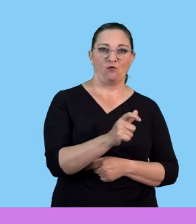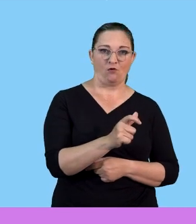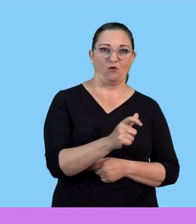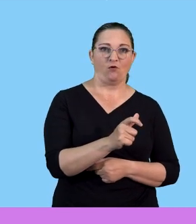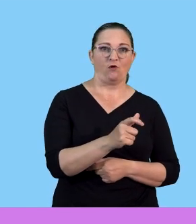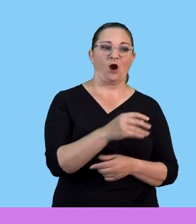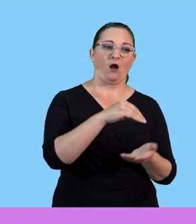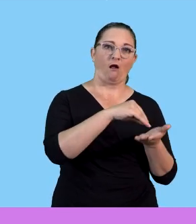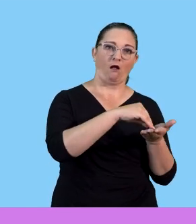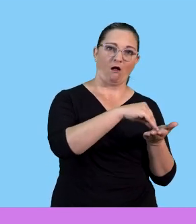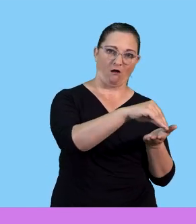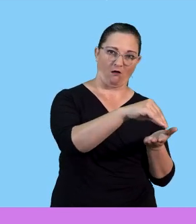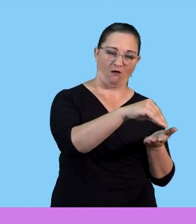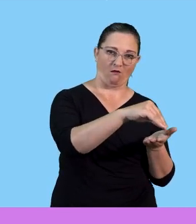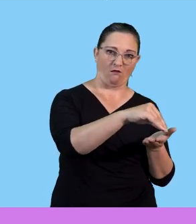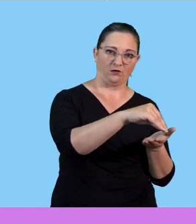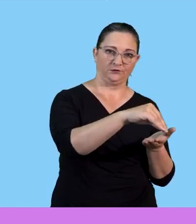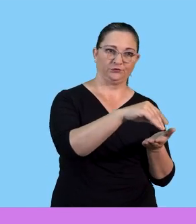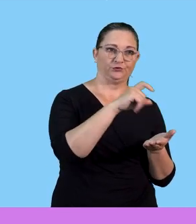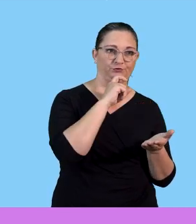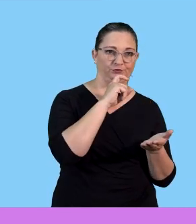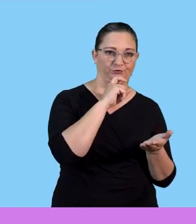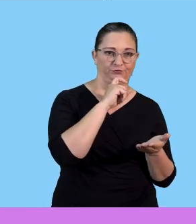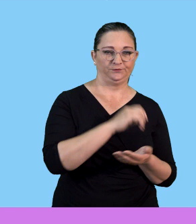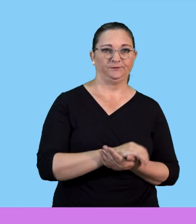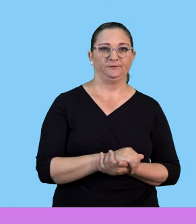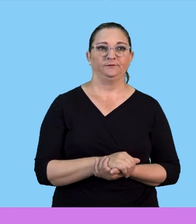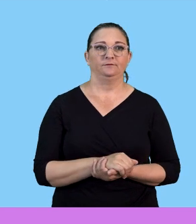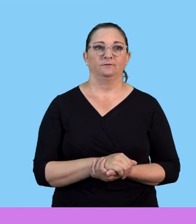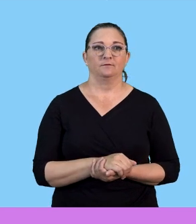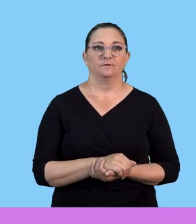3rd, it was a purchase, so it's a card payment.